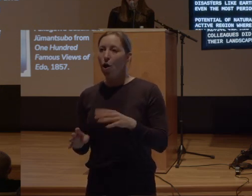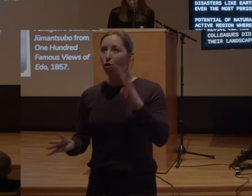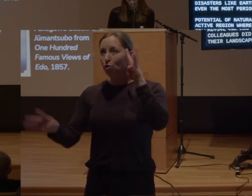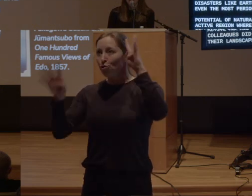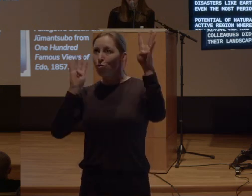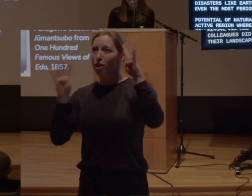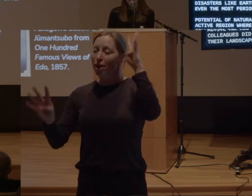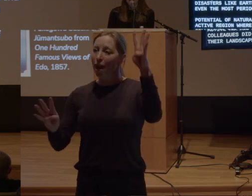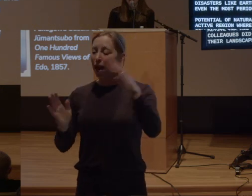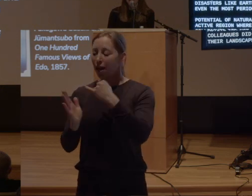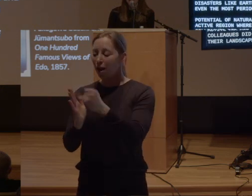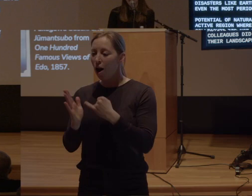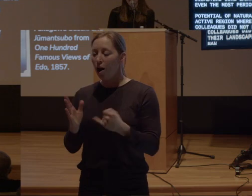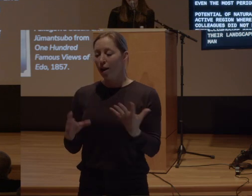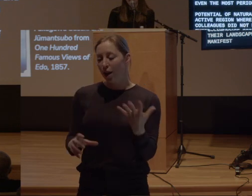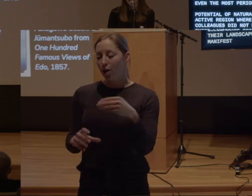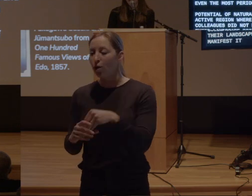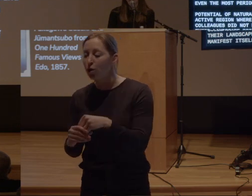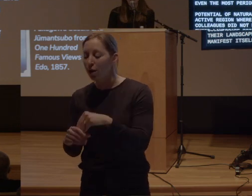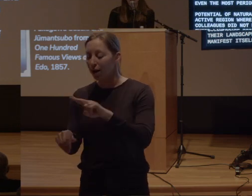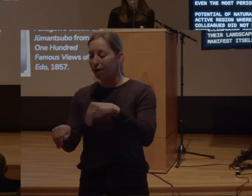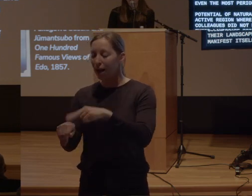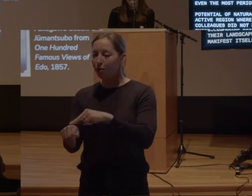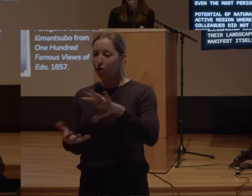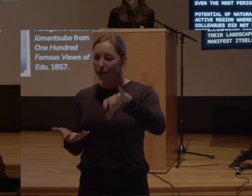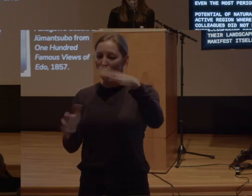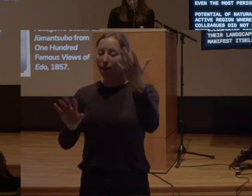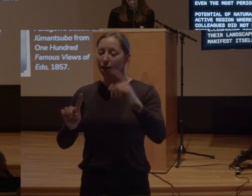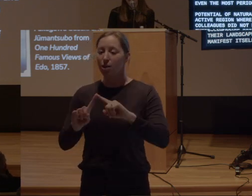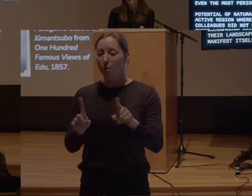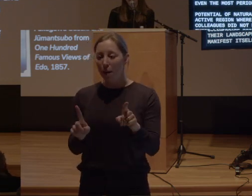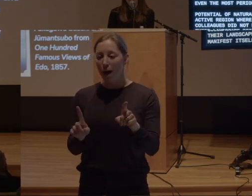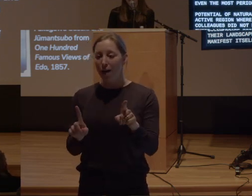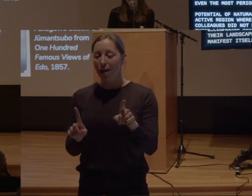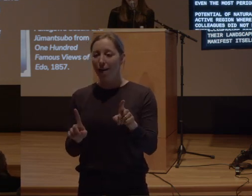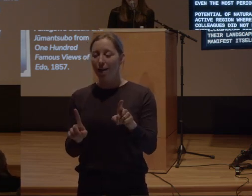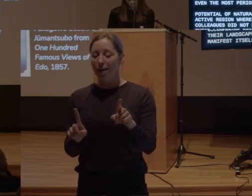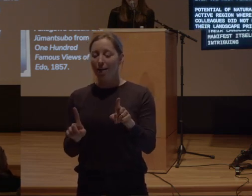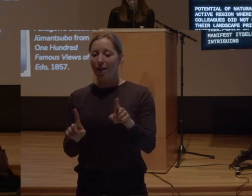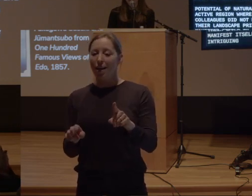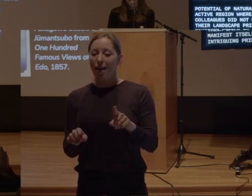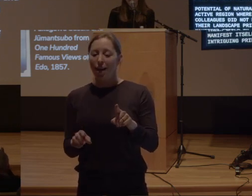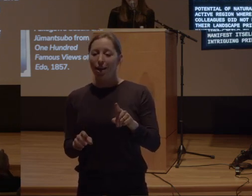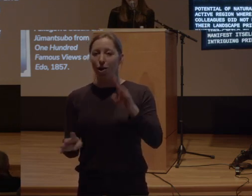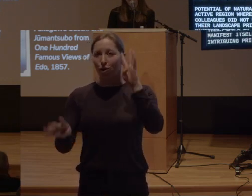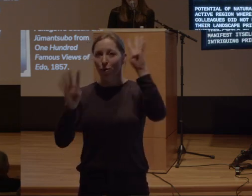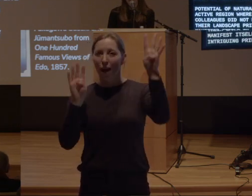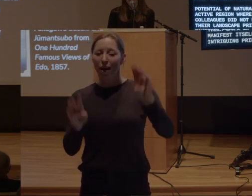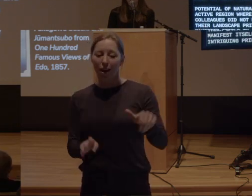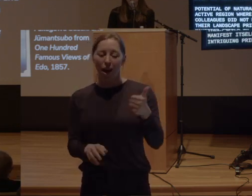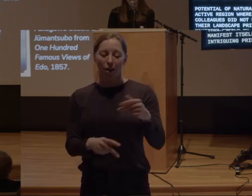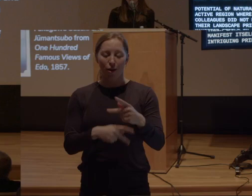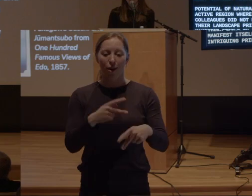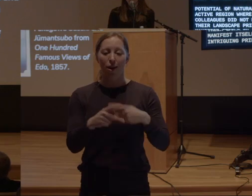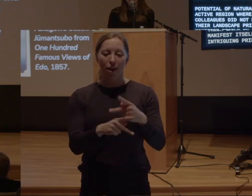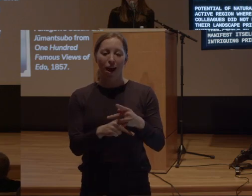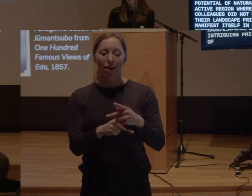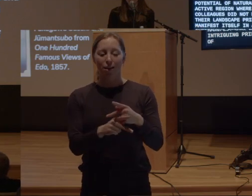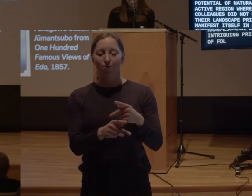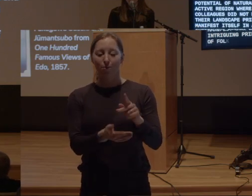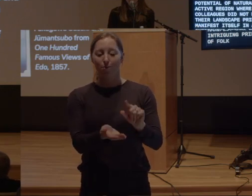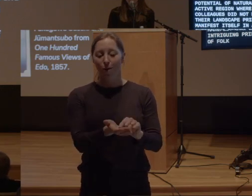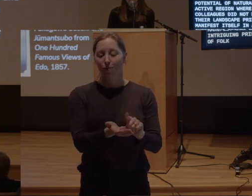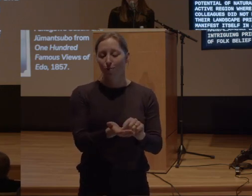Anseo earthquake did manifest itself in another category of highly intriguing prints that demonstrate the importance of folk